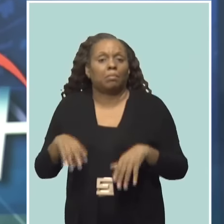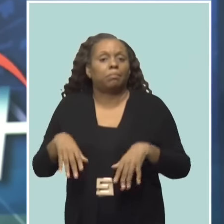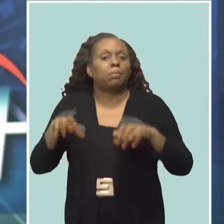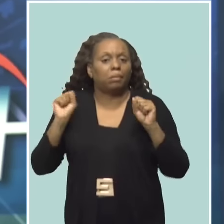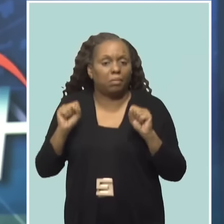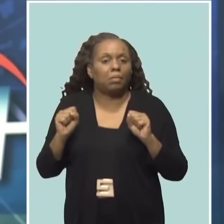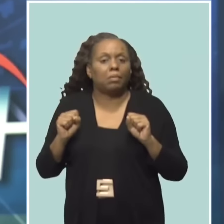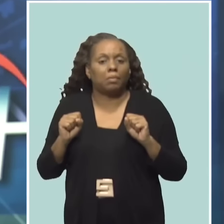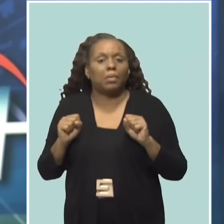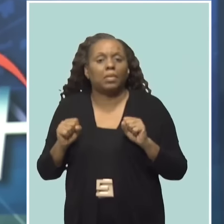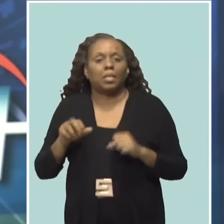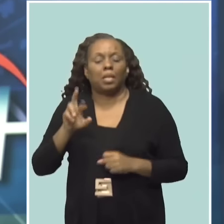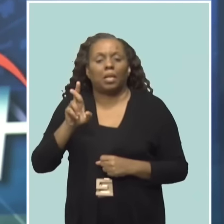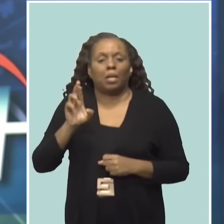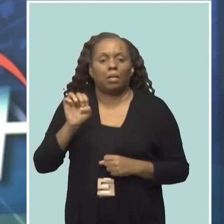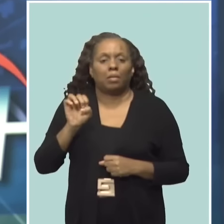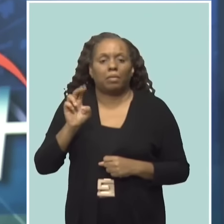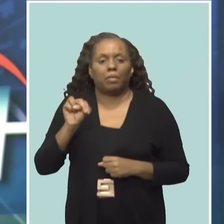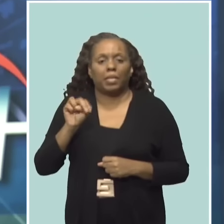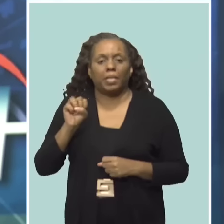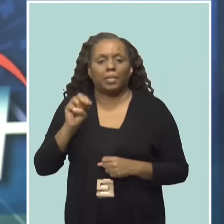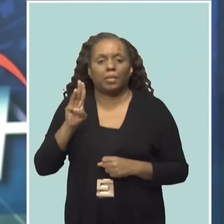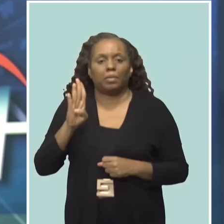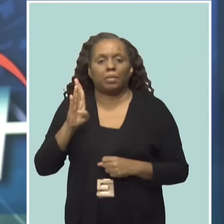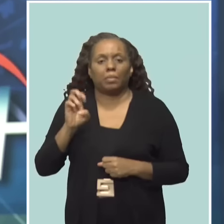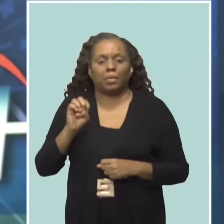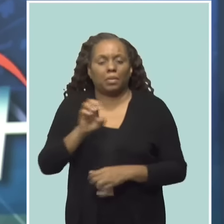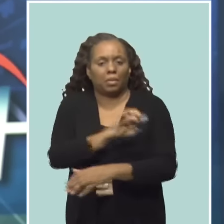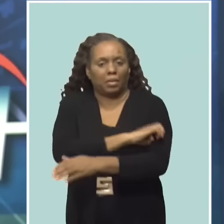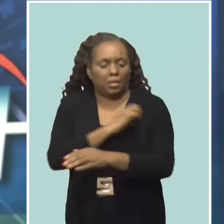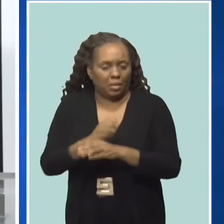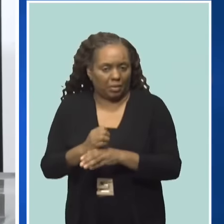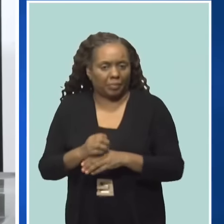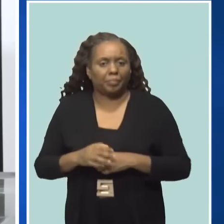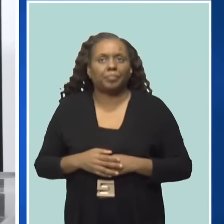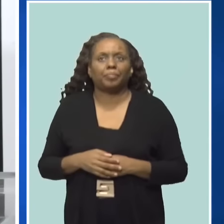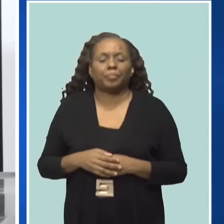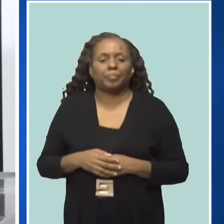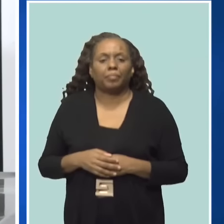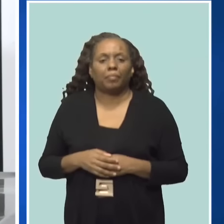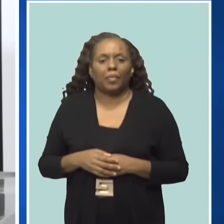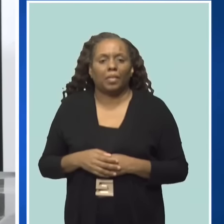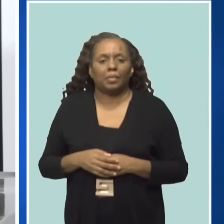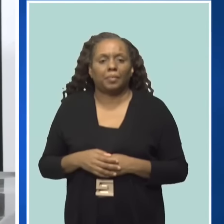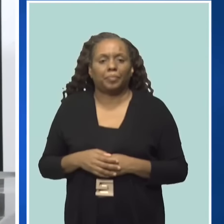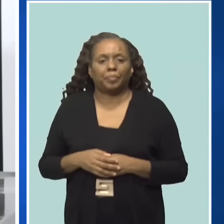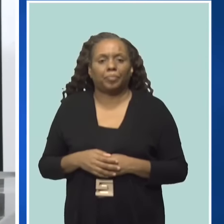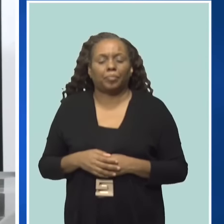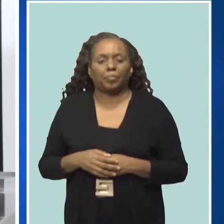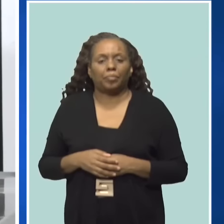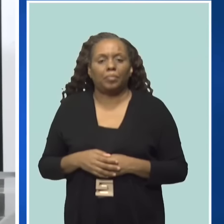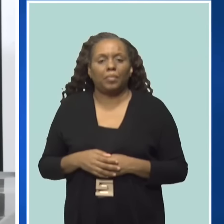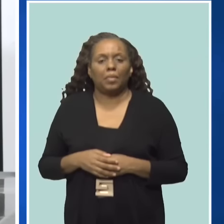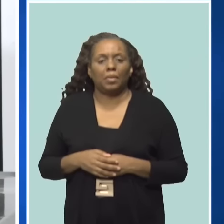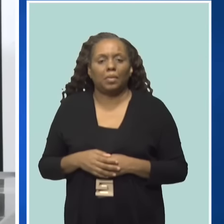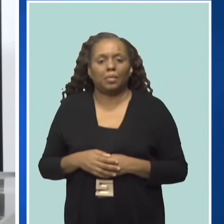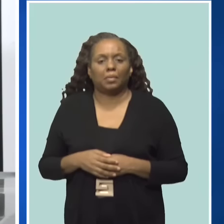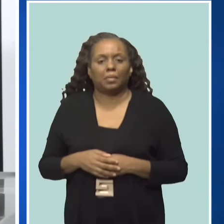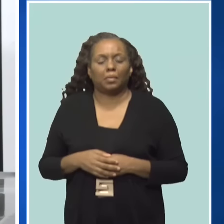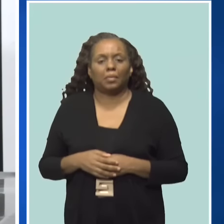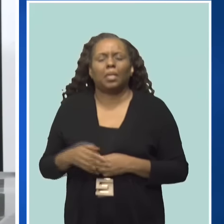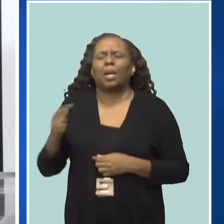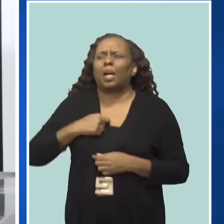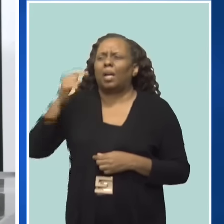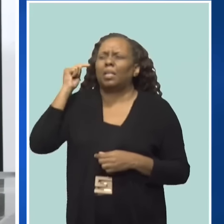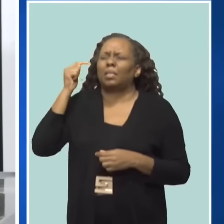economic benefits was the lucrative renewable energy sector. The government had moved, I believe it was in 2022,